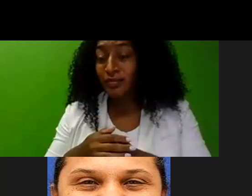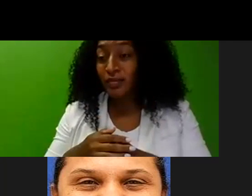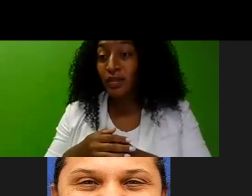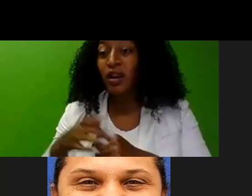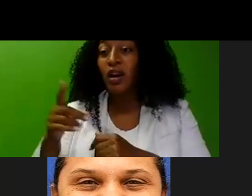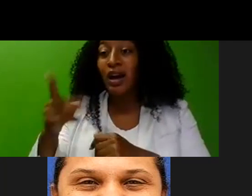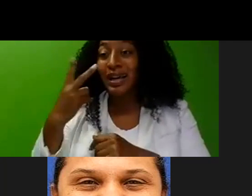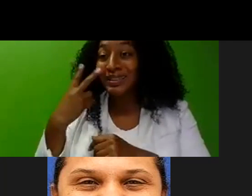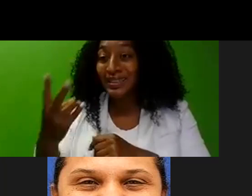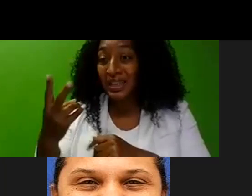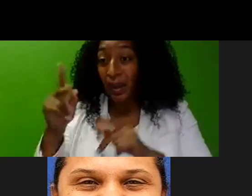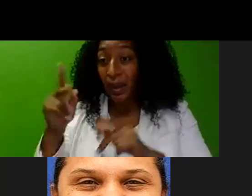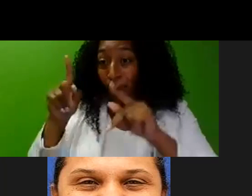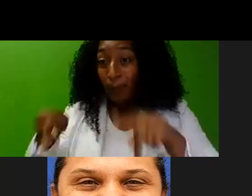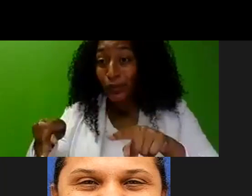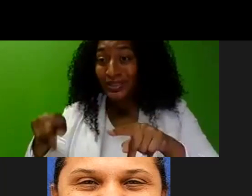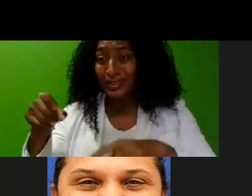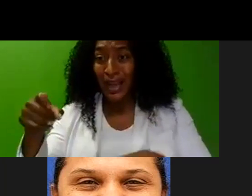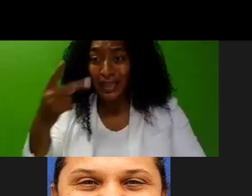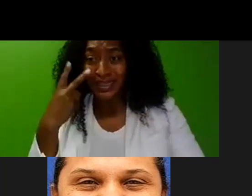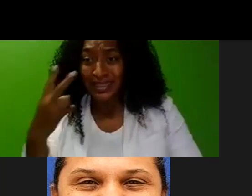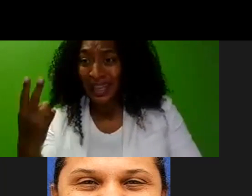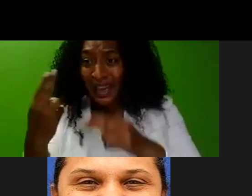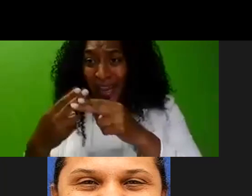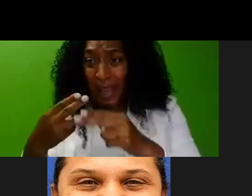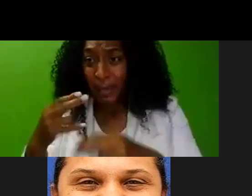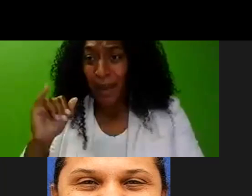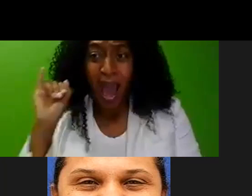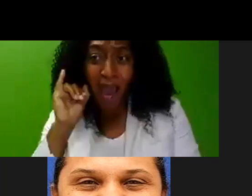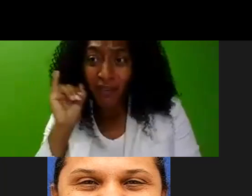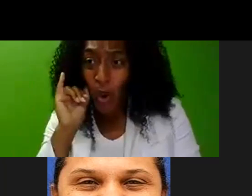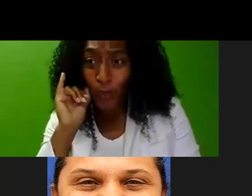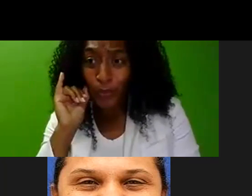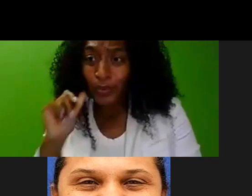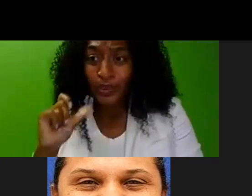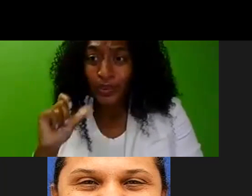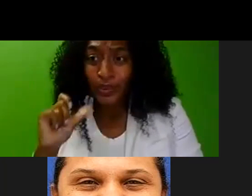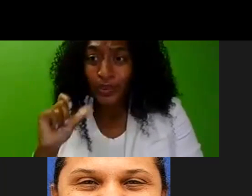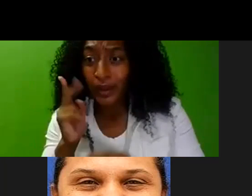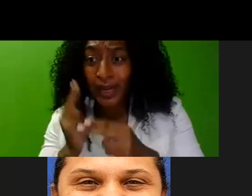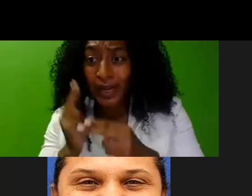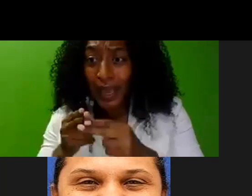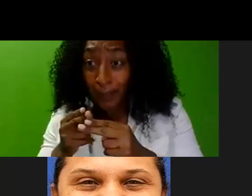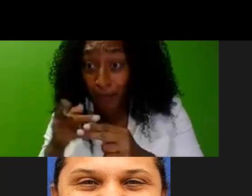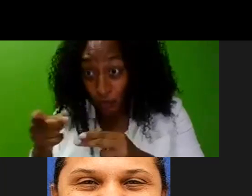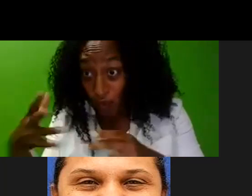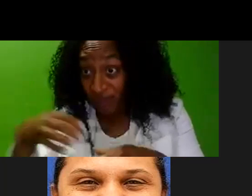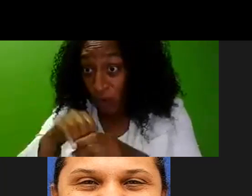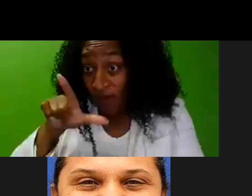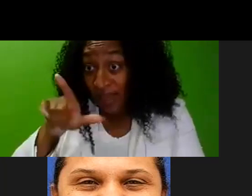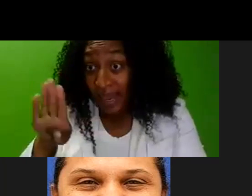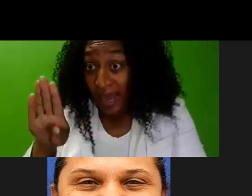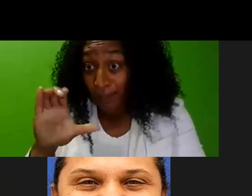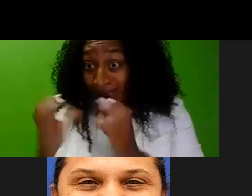is labeled right now iPhone. I don't know who that is, but are you in the lab as well? That's probably me.